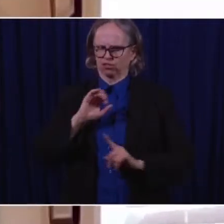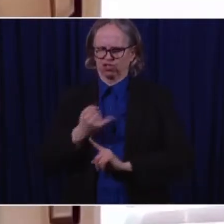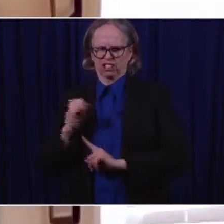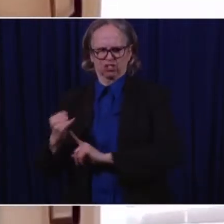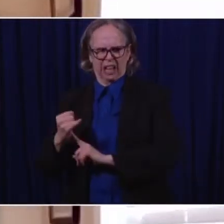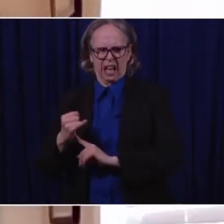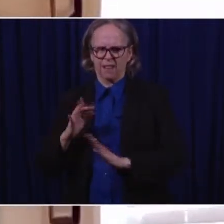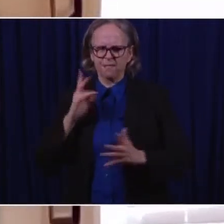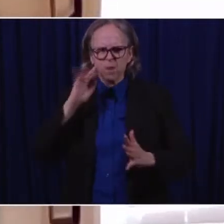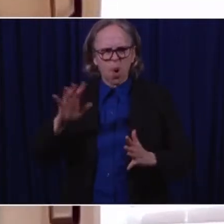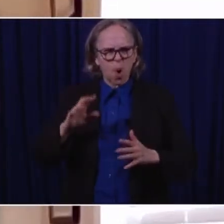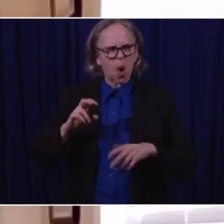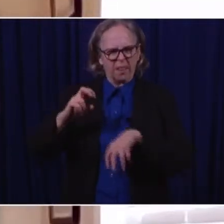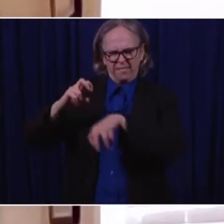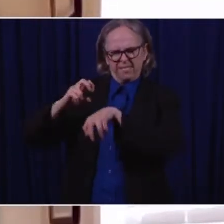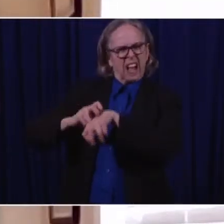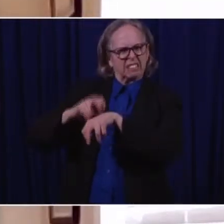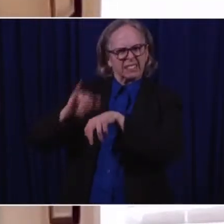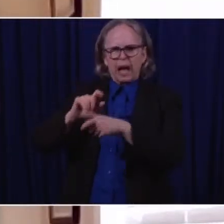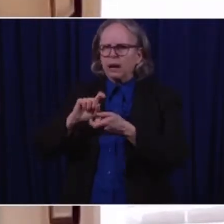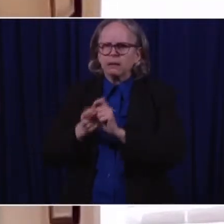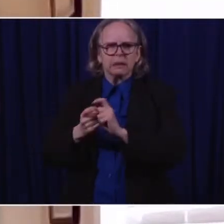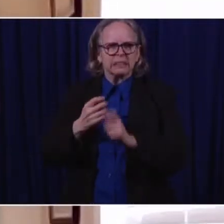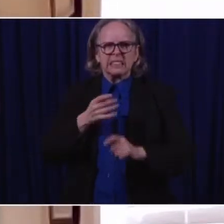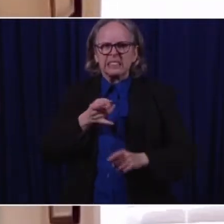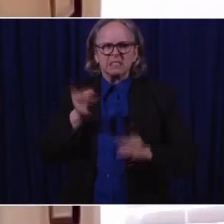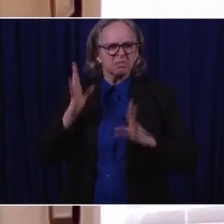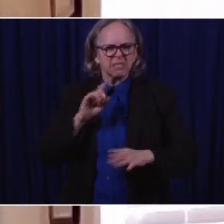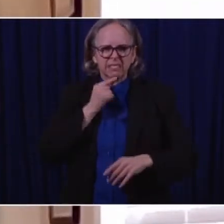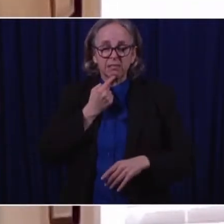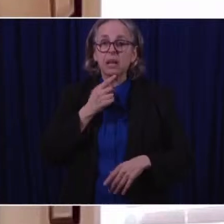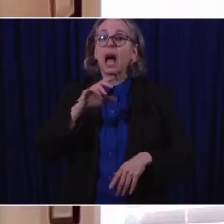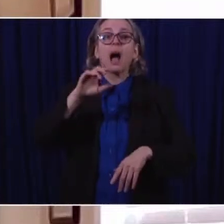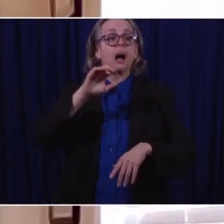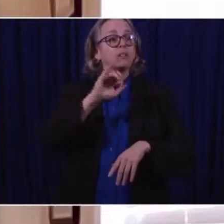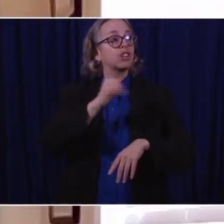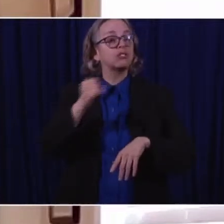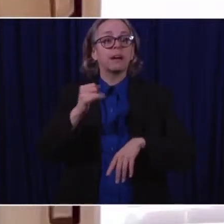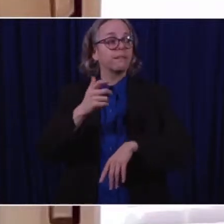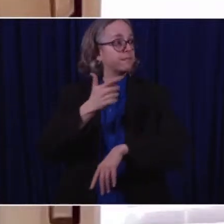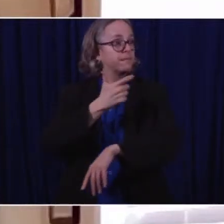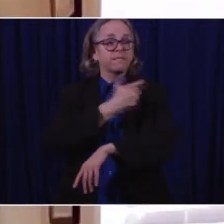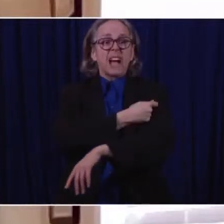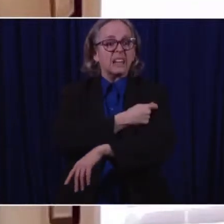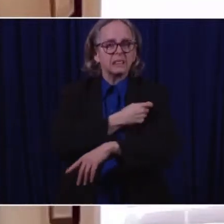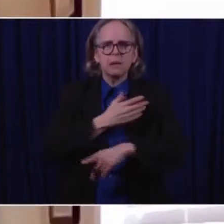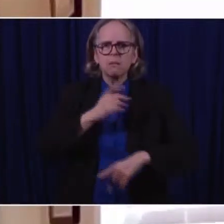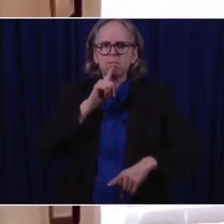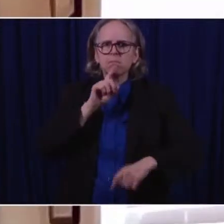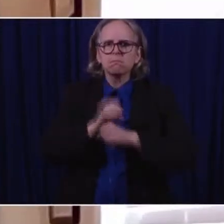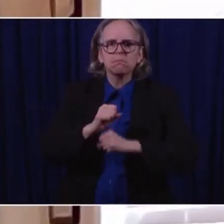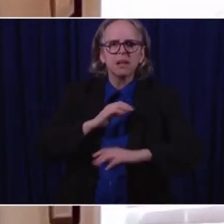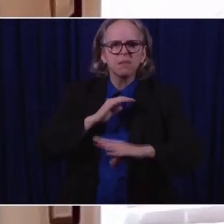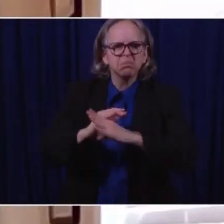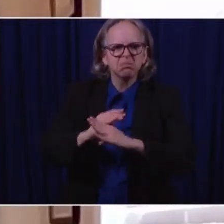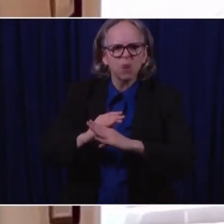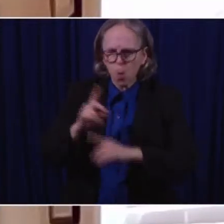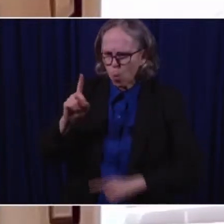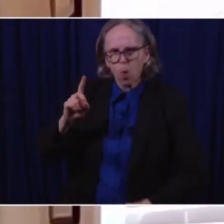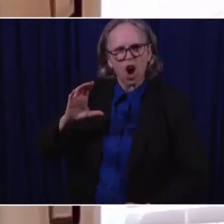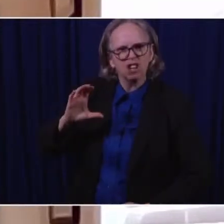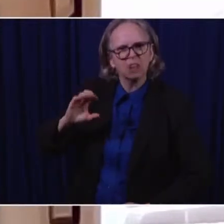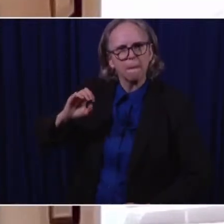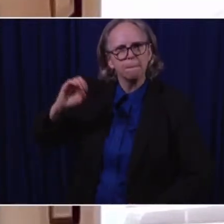variants, and their vaccine was very effective. In fact, it was 100% effective